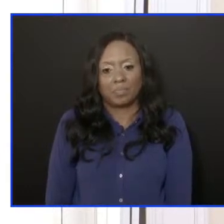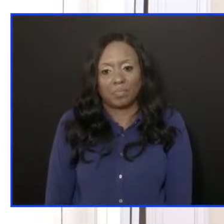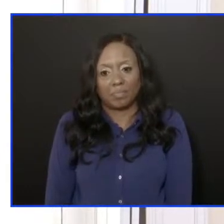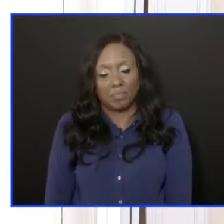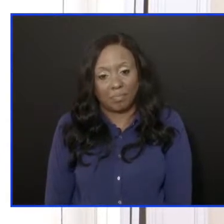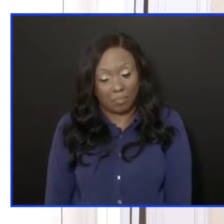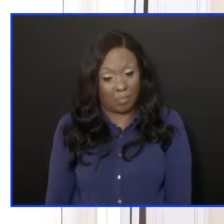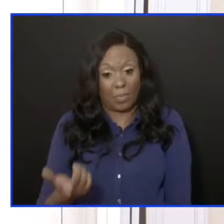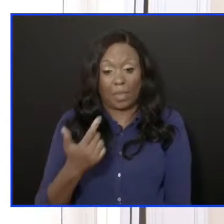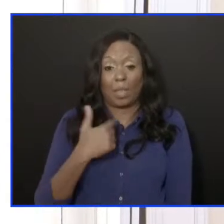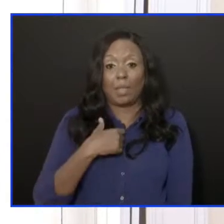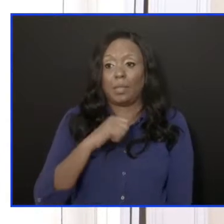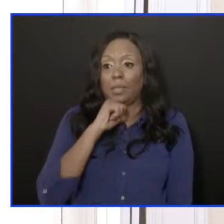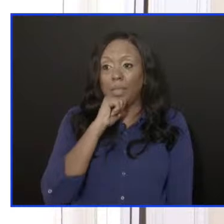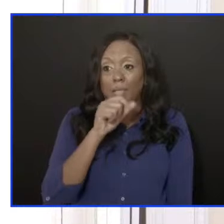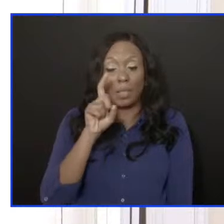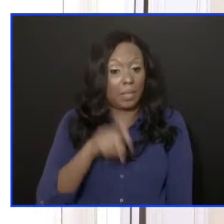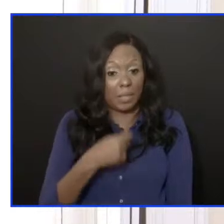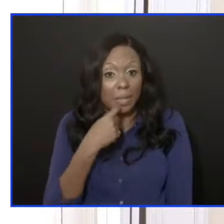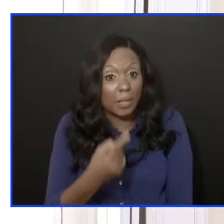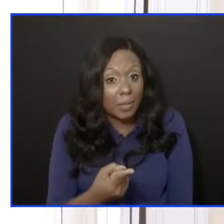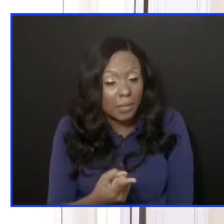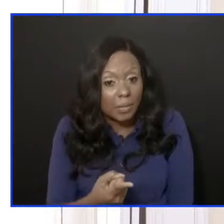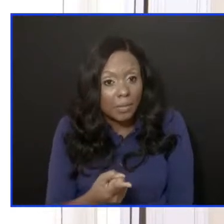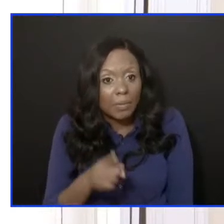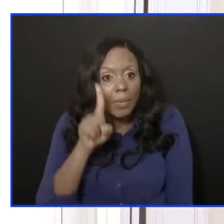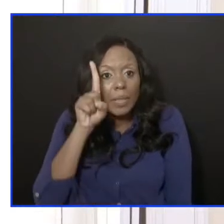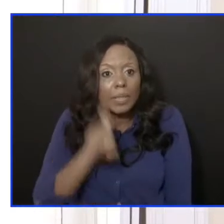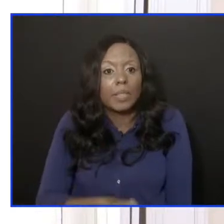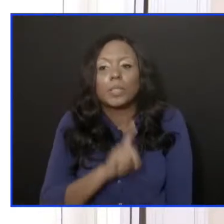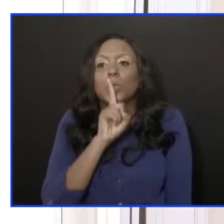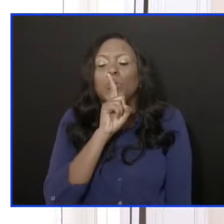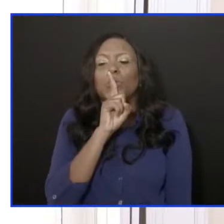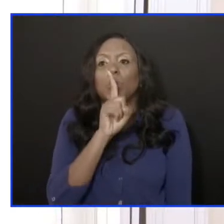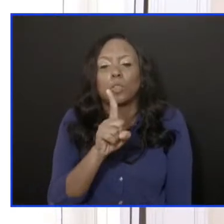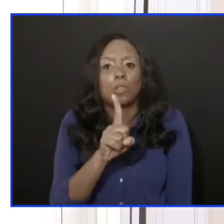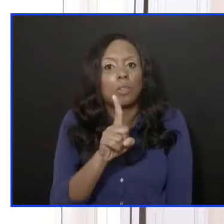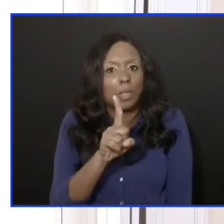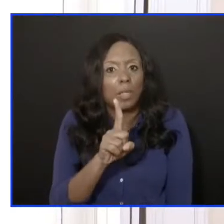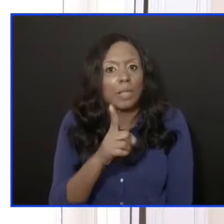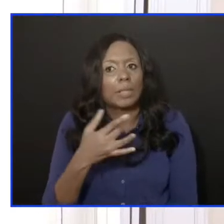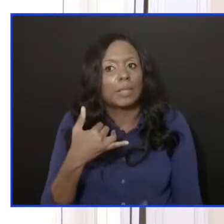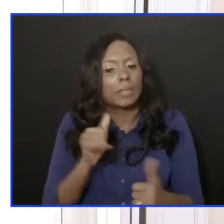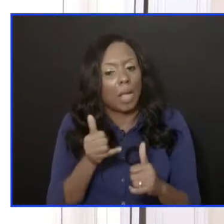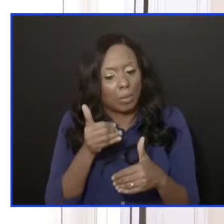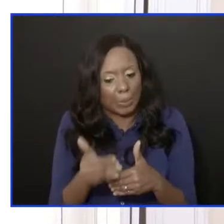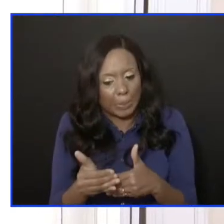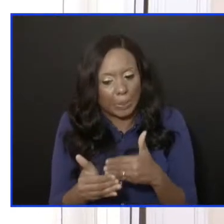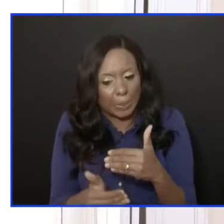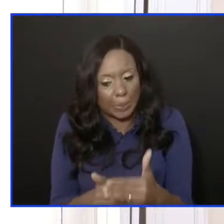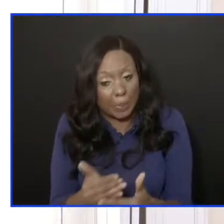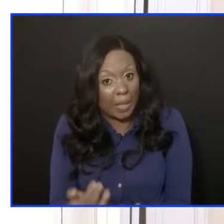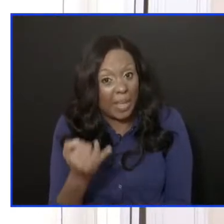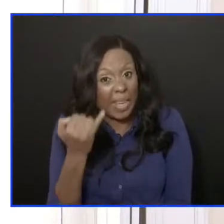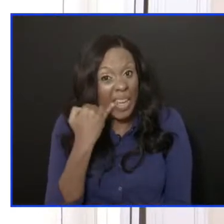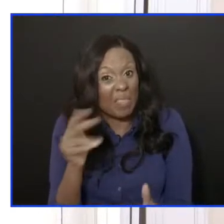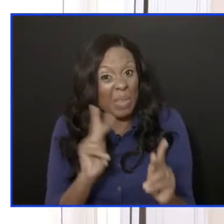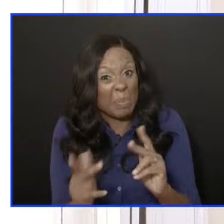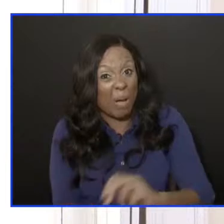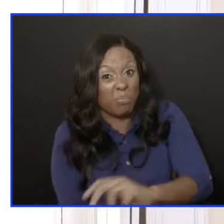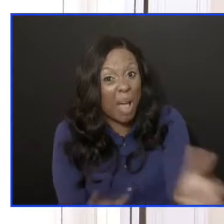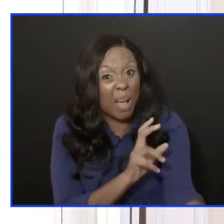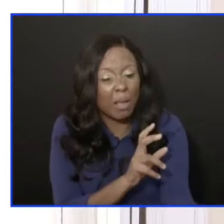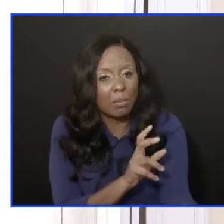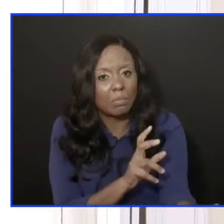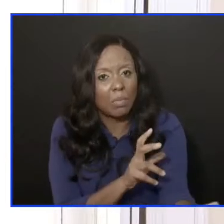brake approach still exists, and that if things get out of hand, we know how to bring it back into hand. And I